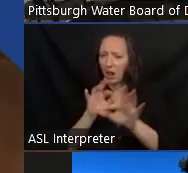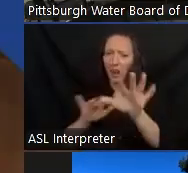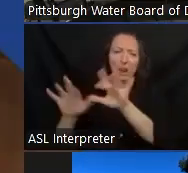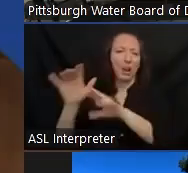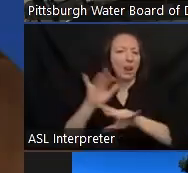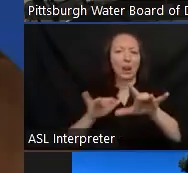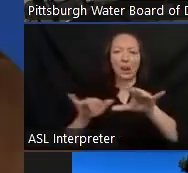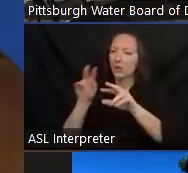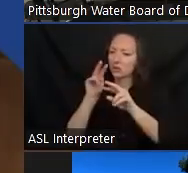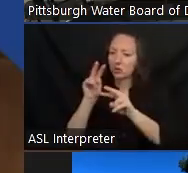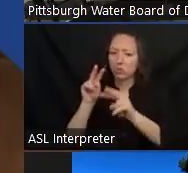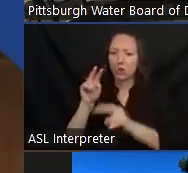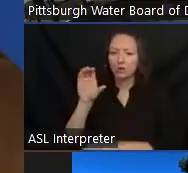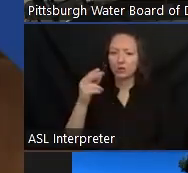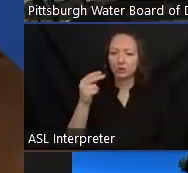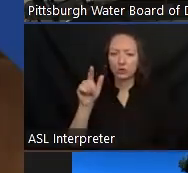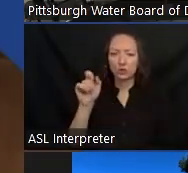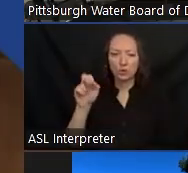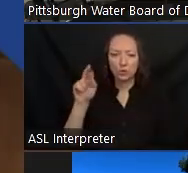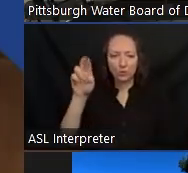been quite remarkable.